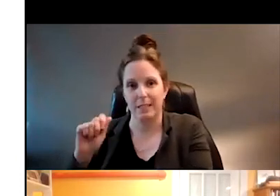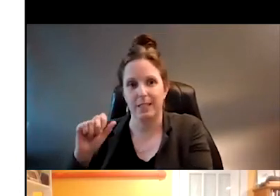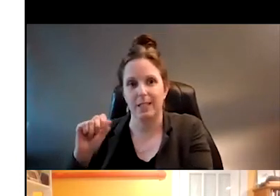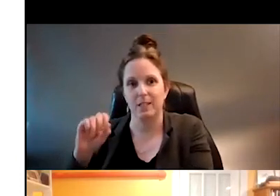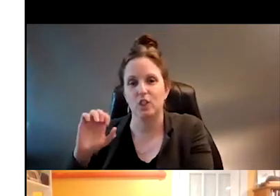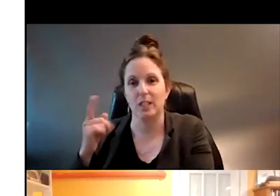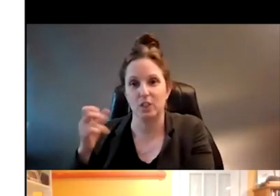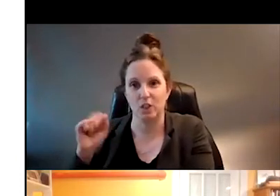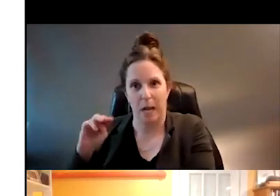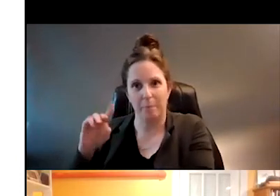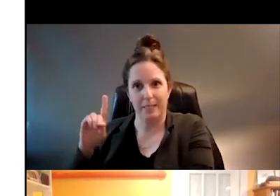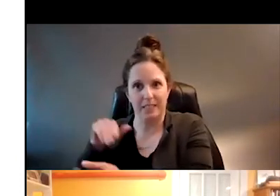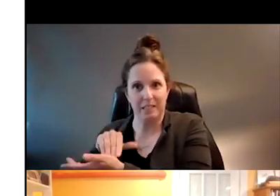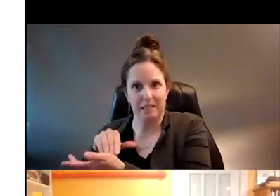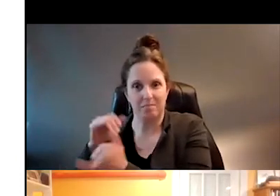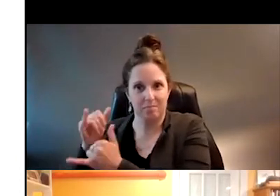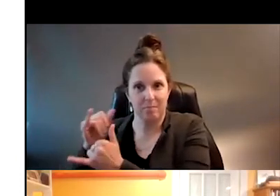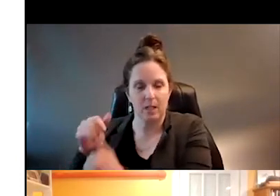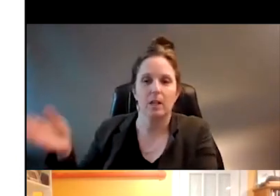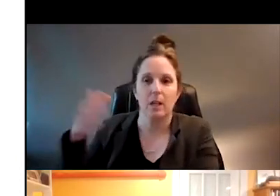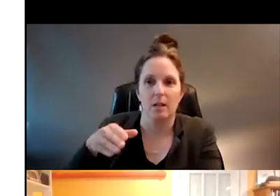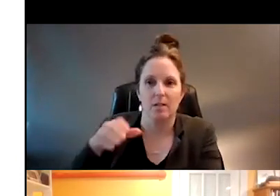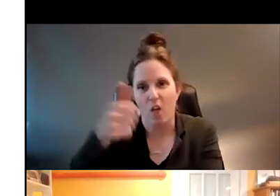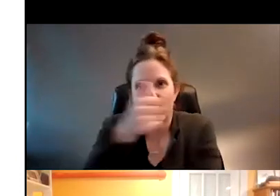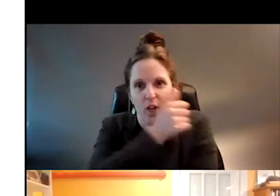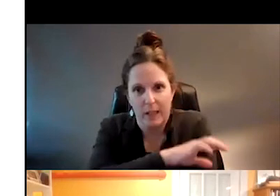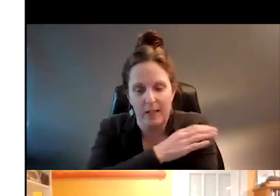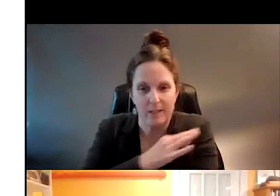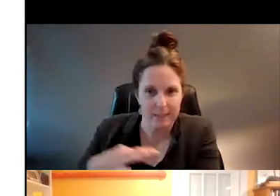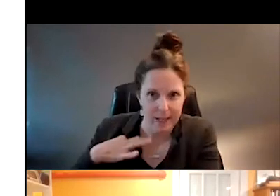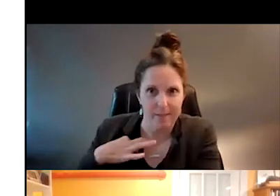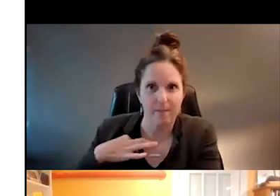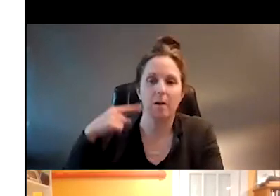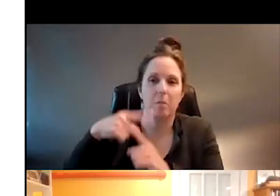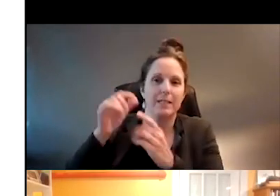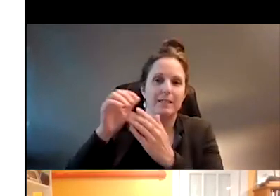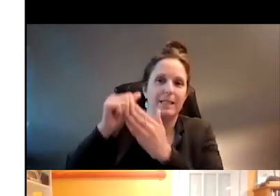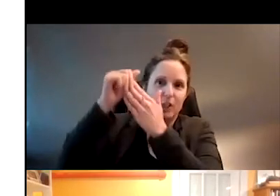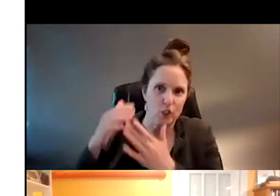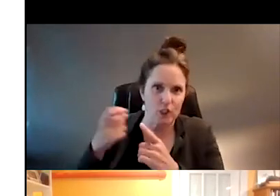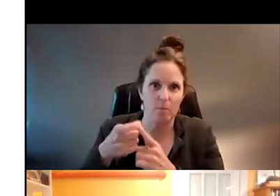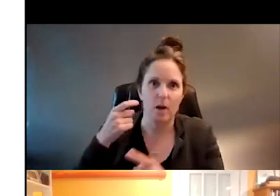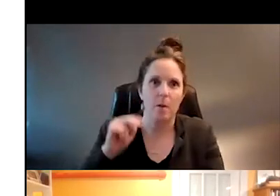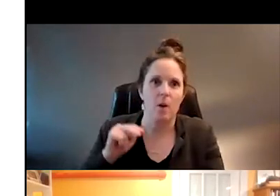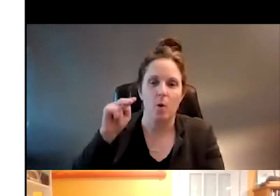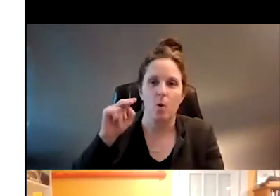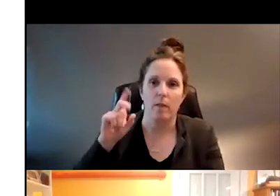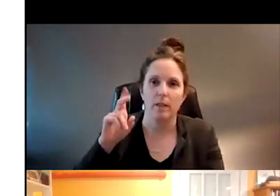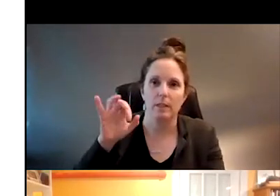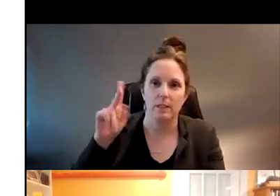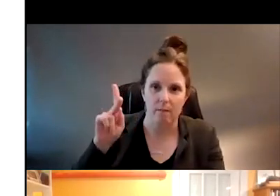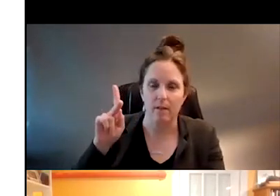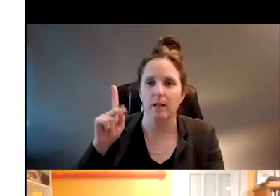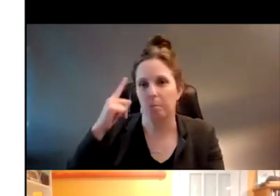together with me and some other clinical staff, and the leadership of North Suffolk Mental Health Association, which basically allowed us to do